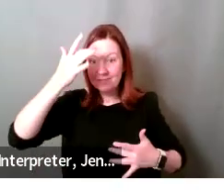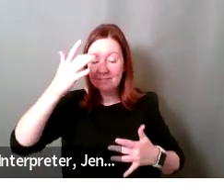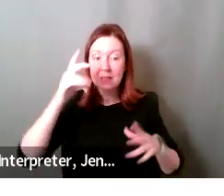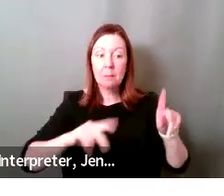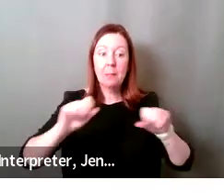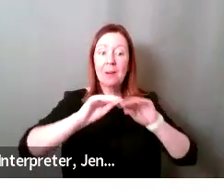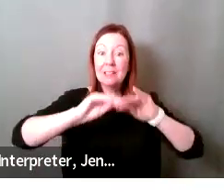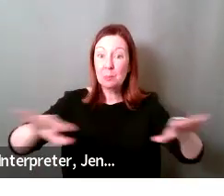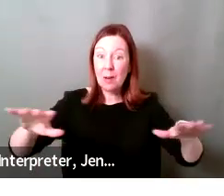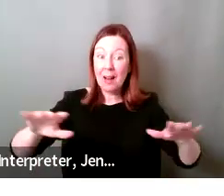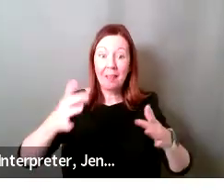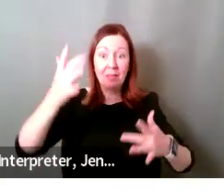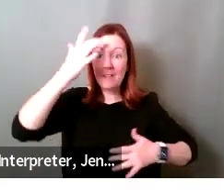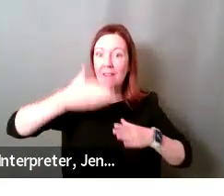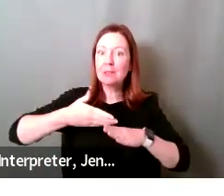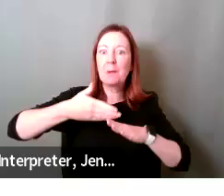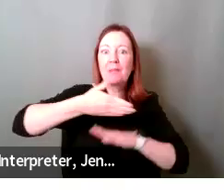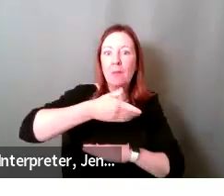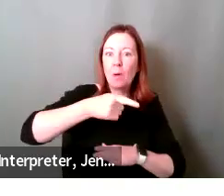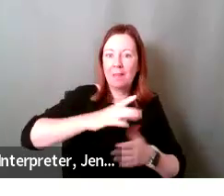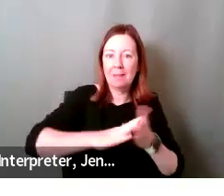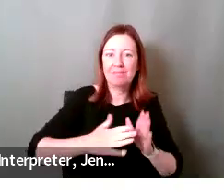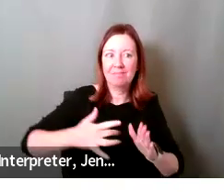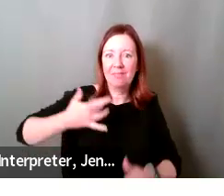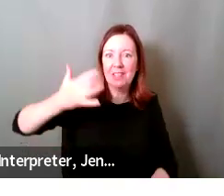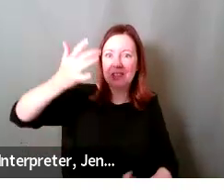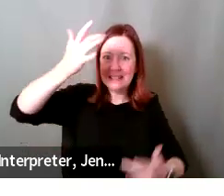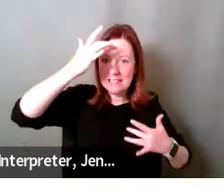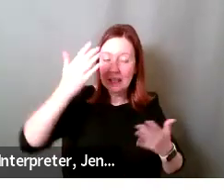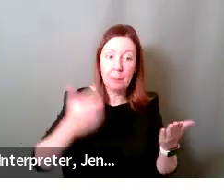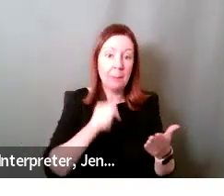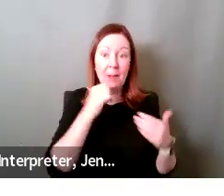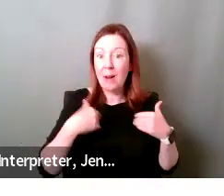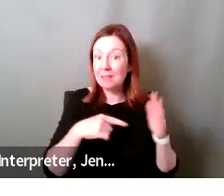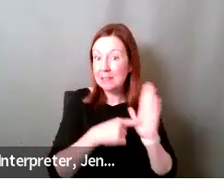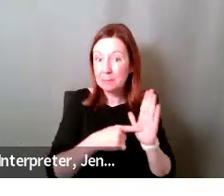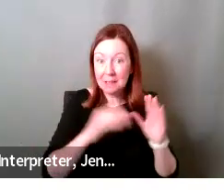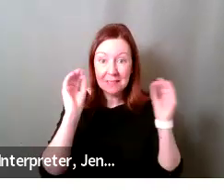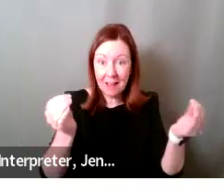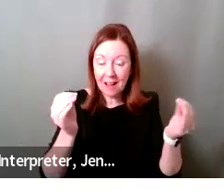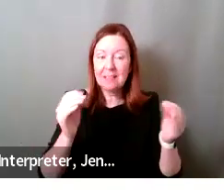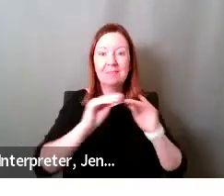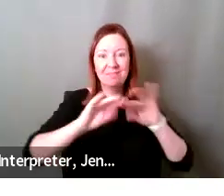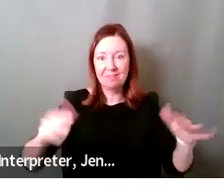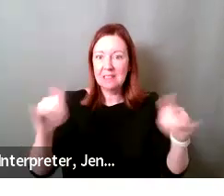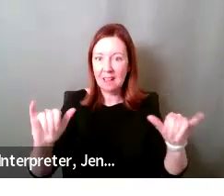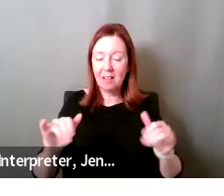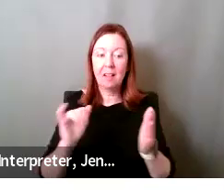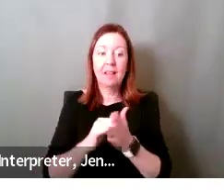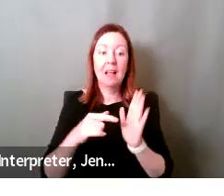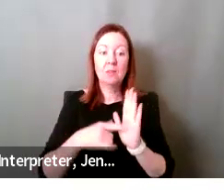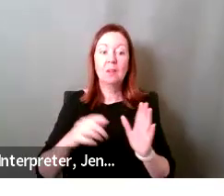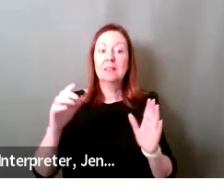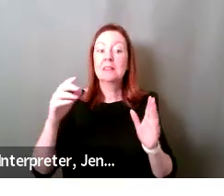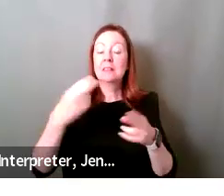the virus before they even know that they're sick, since they may not even have symptoms. This is called